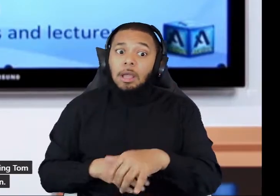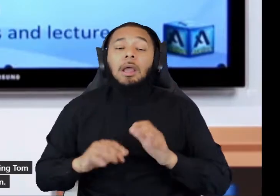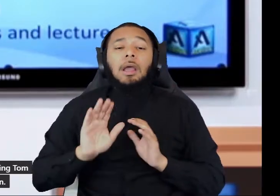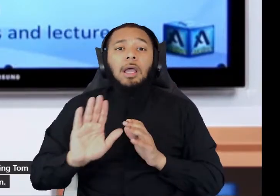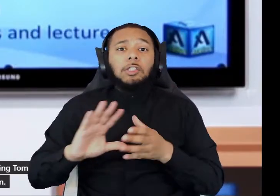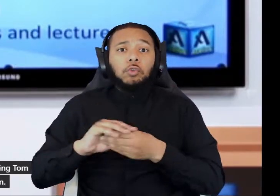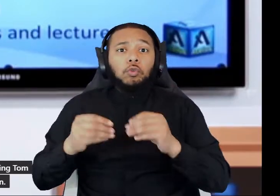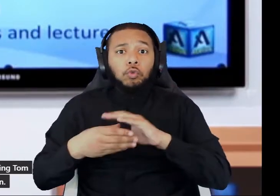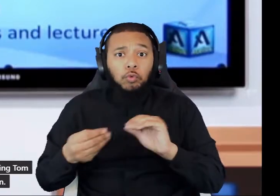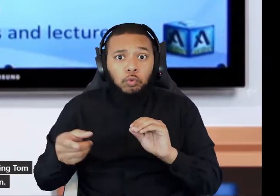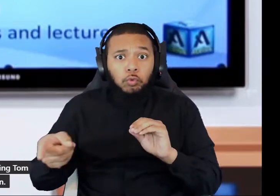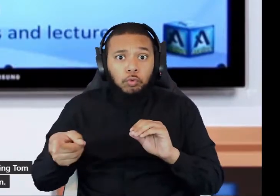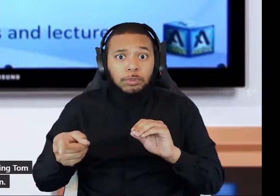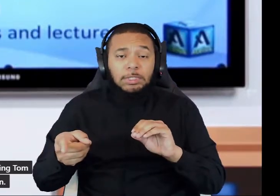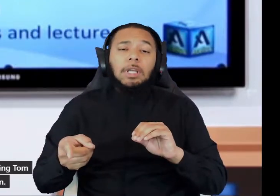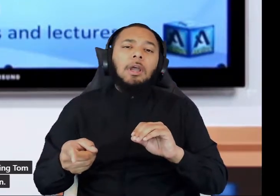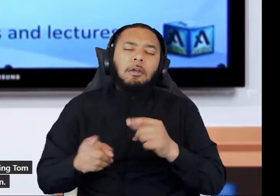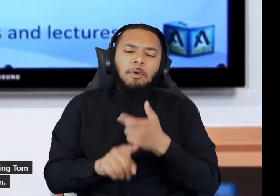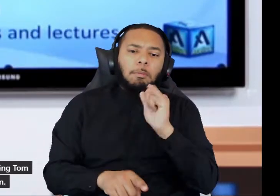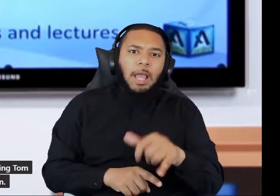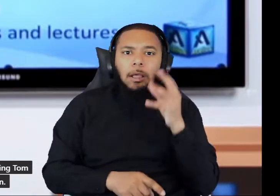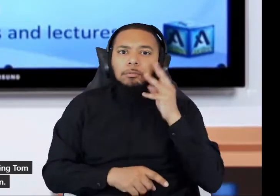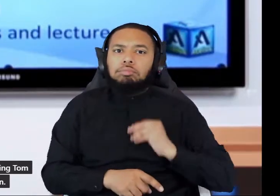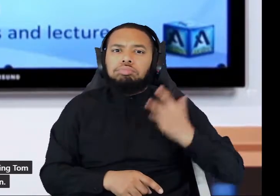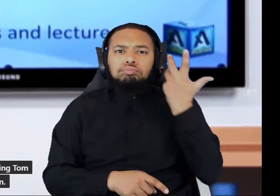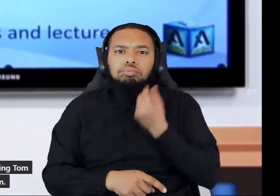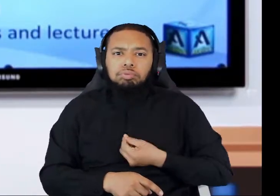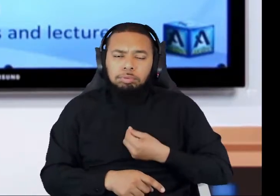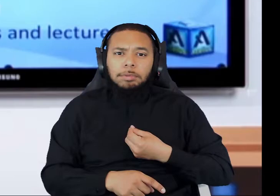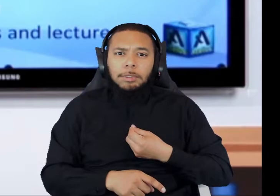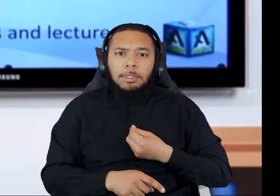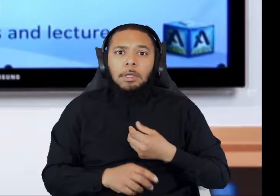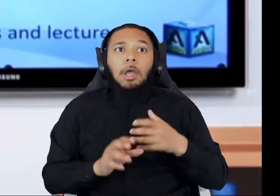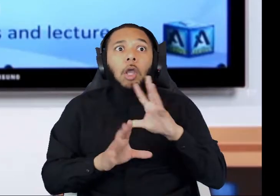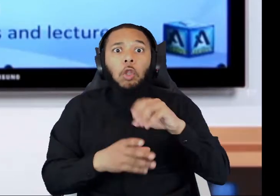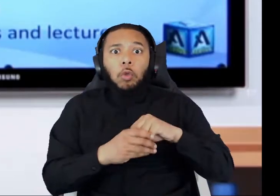from that experience, including Tom Sawyer and Huckleberry Finn.